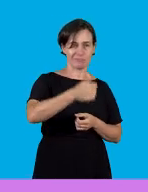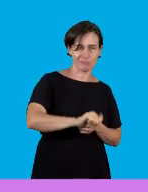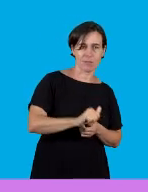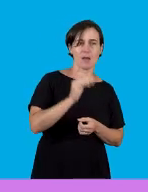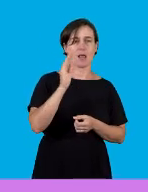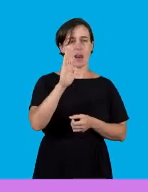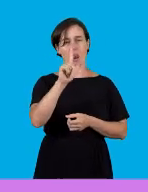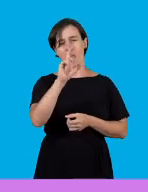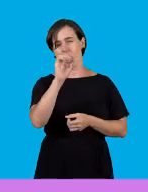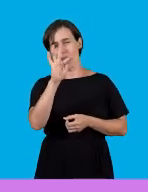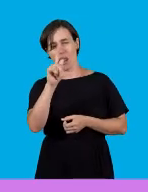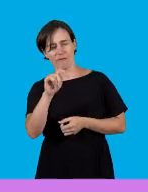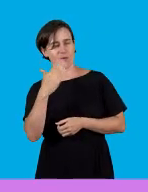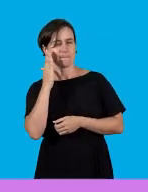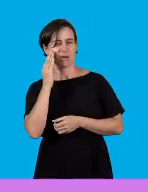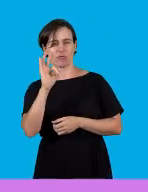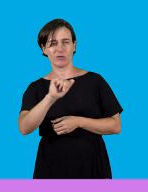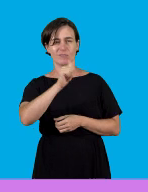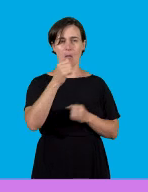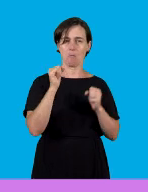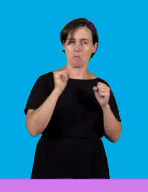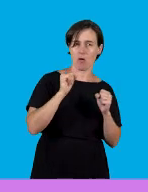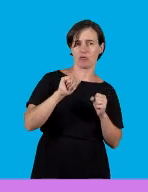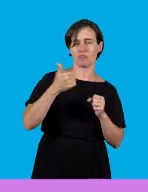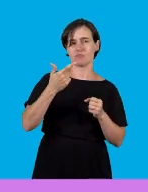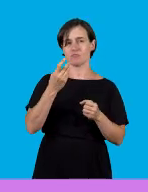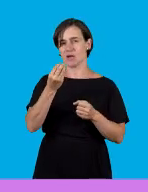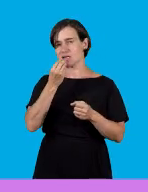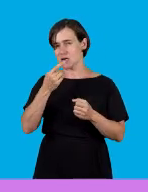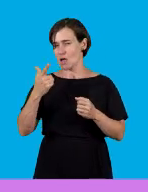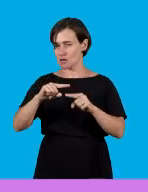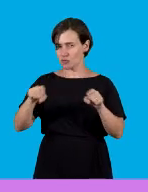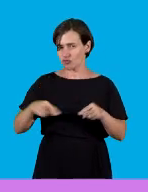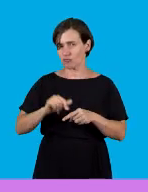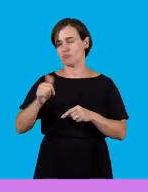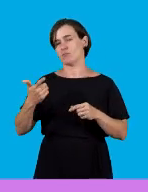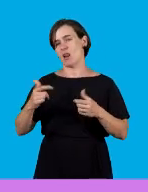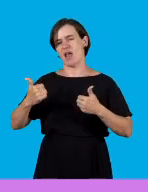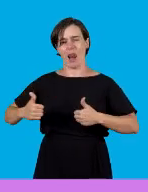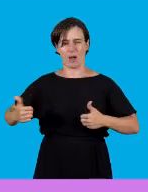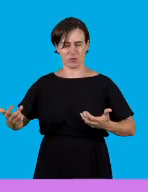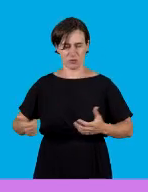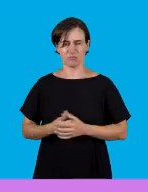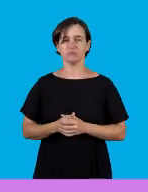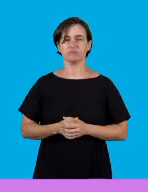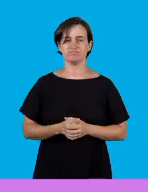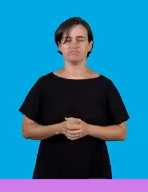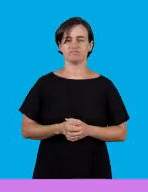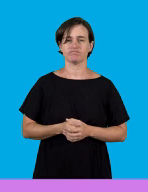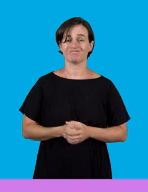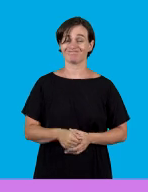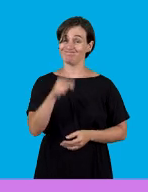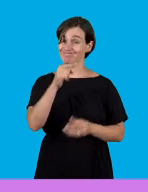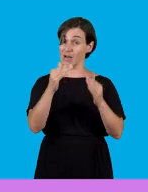the bathroom, this is the dining room, and we also have the living room. Now, in this particular house, we are